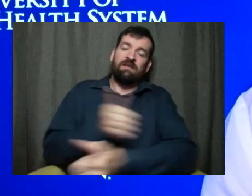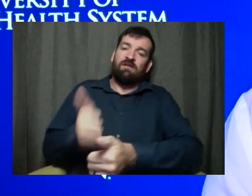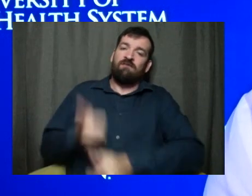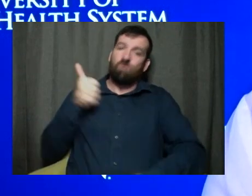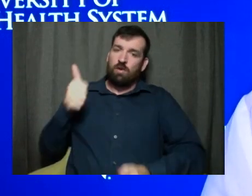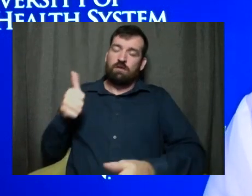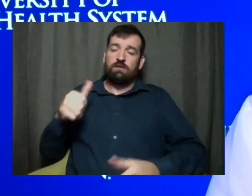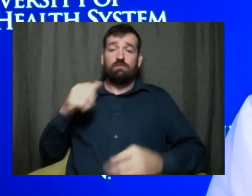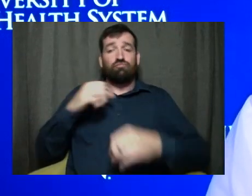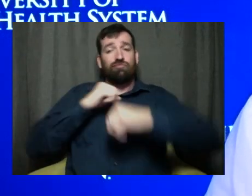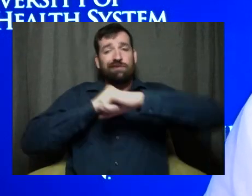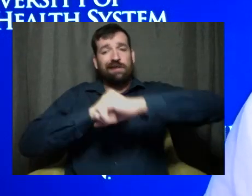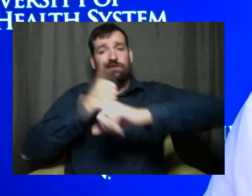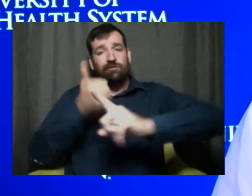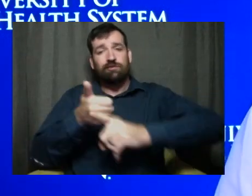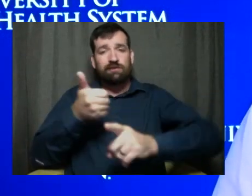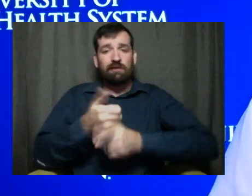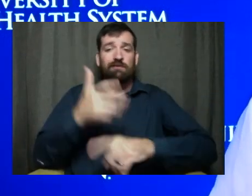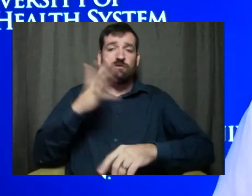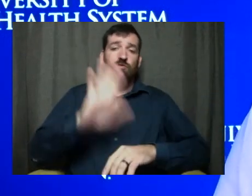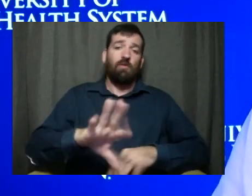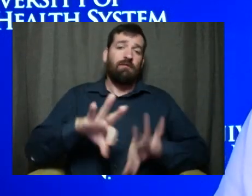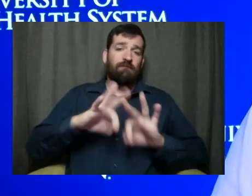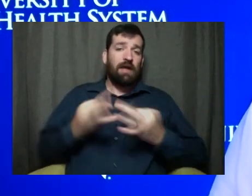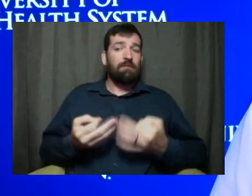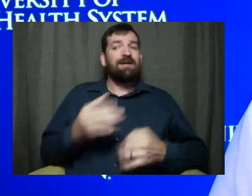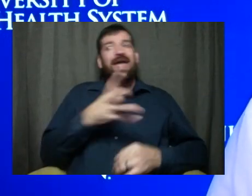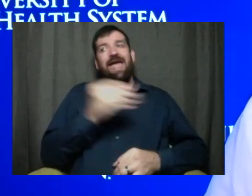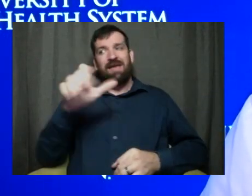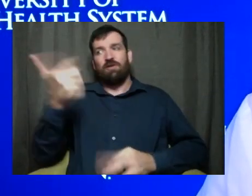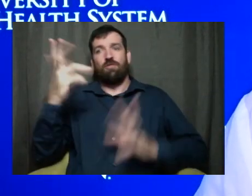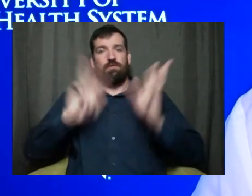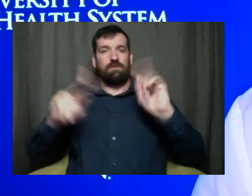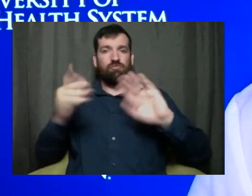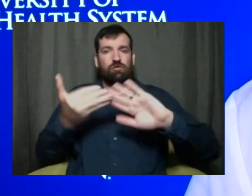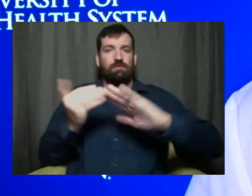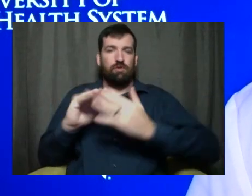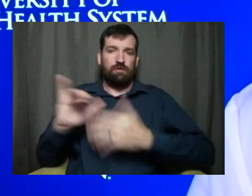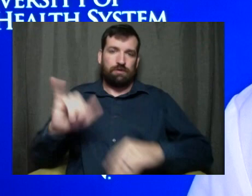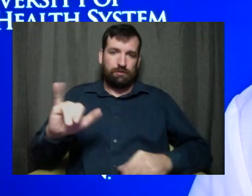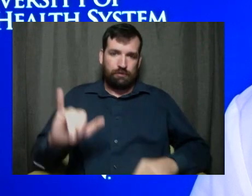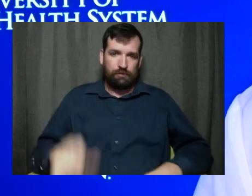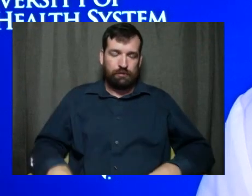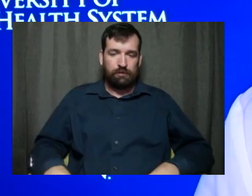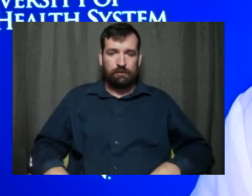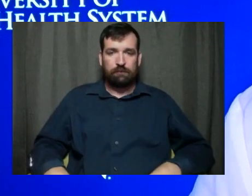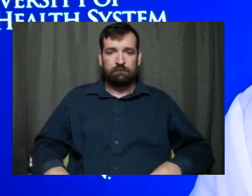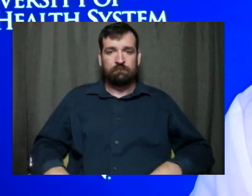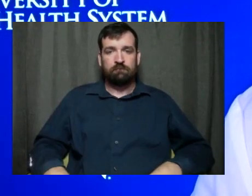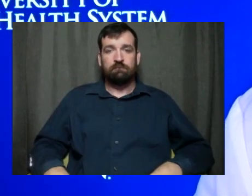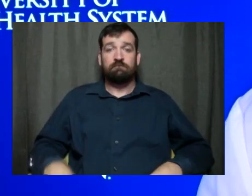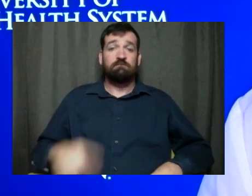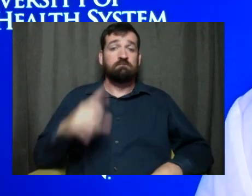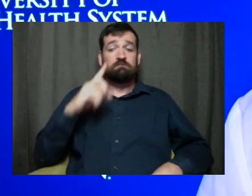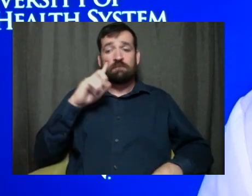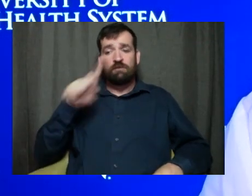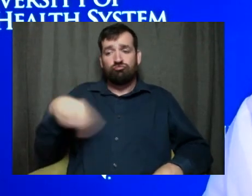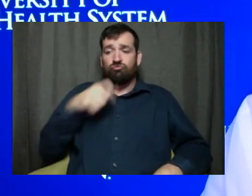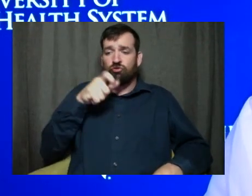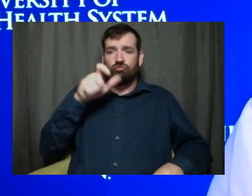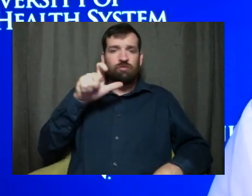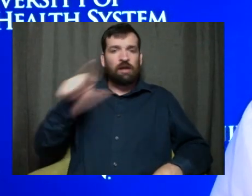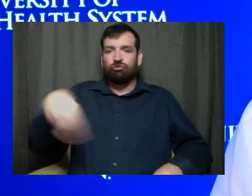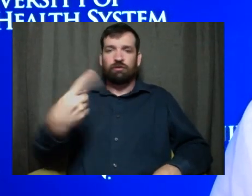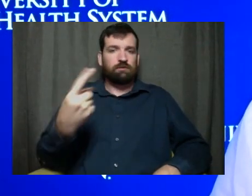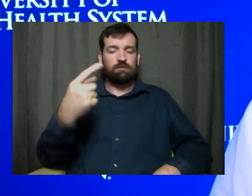protect your children, your family, and other people in the community as well. So I think not only influenza, but all of those